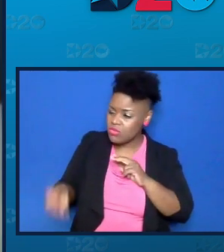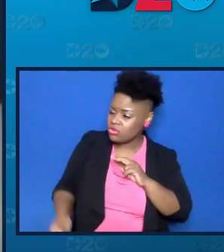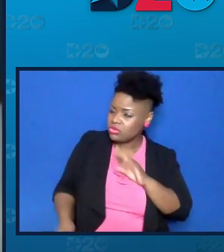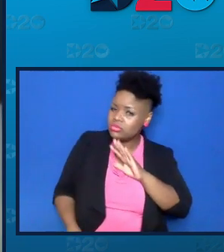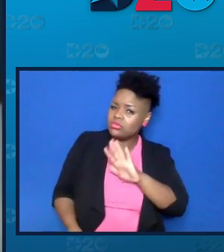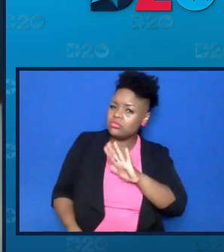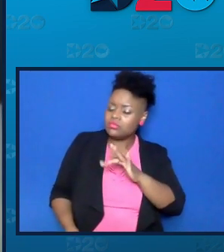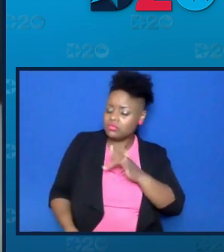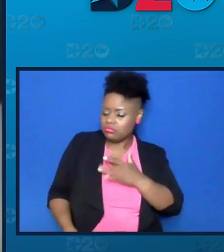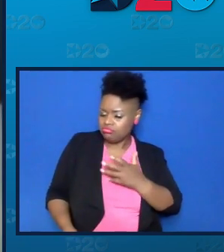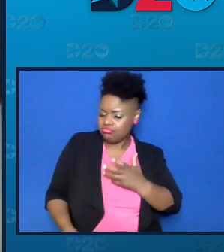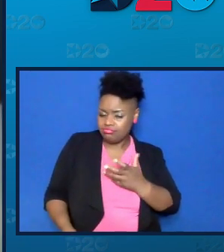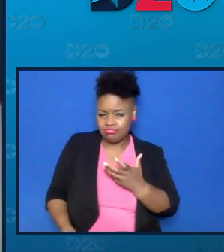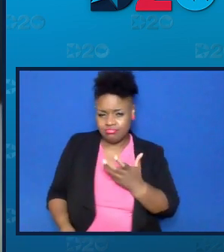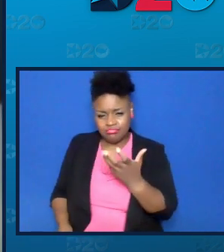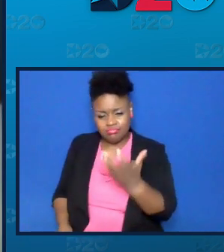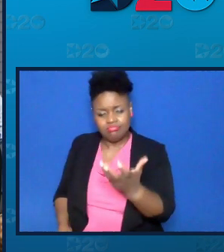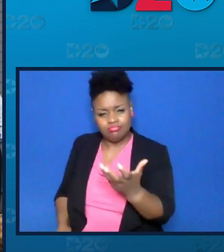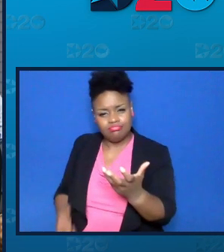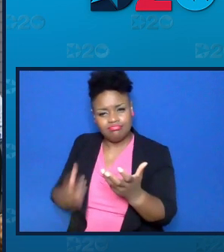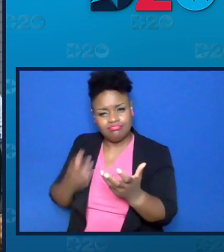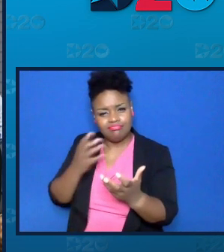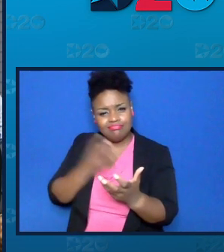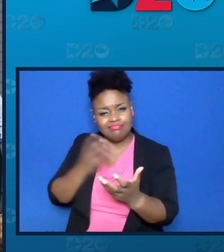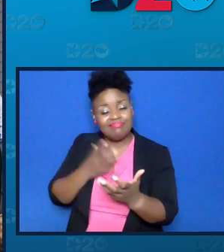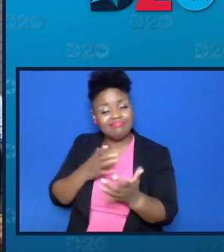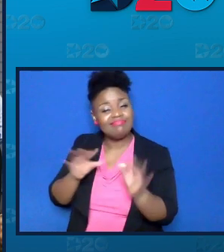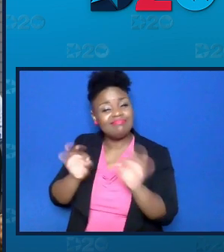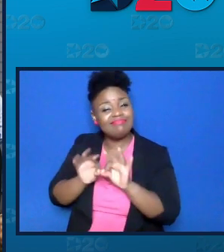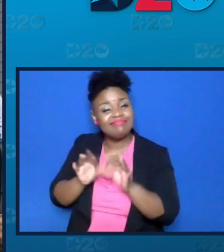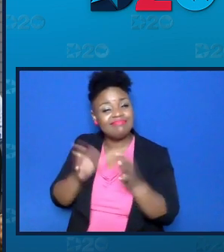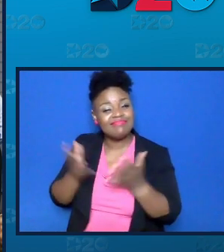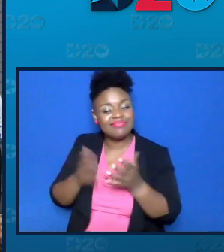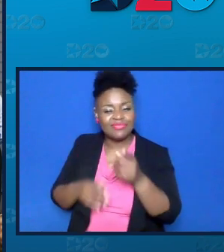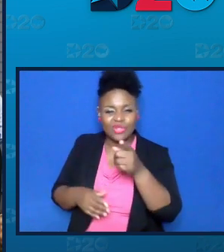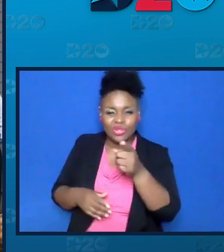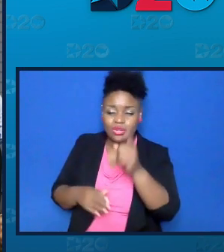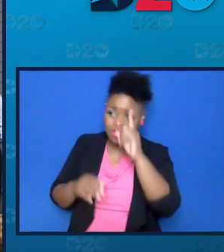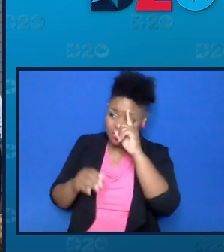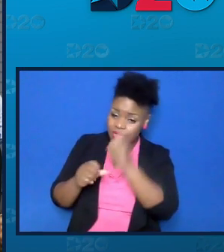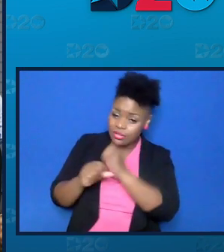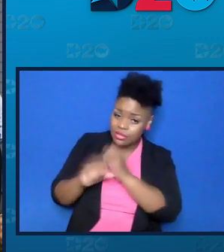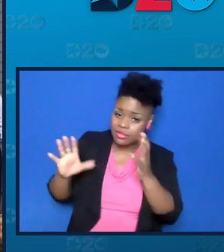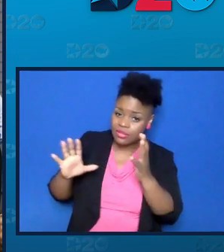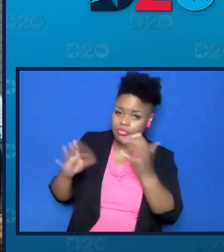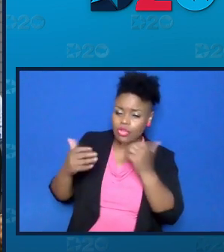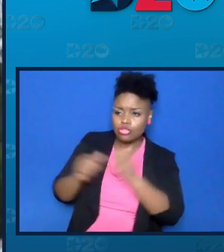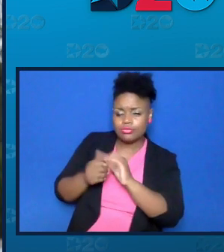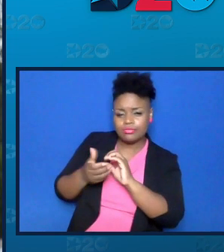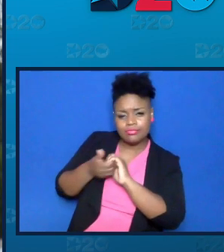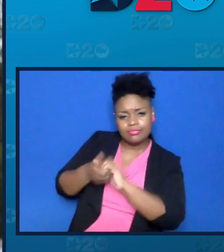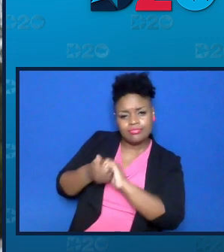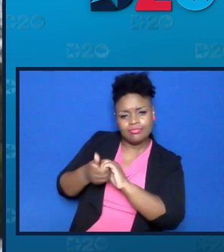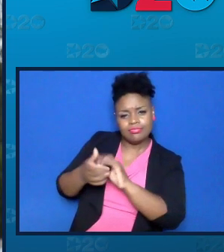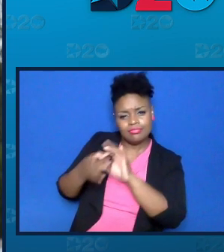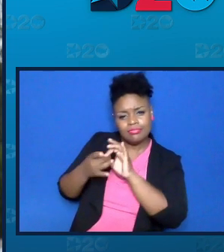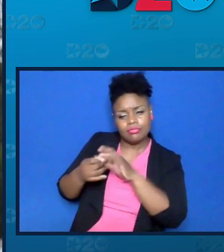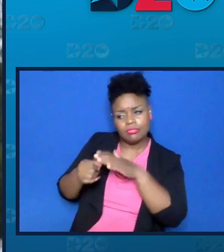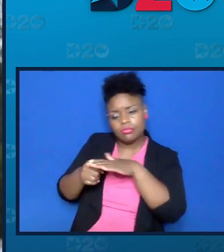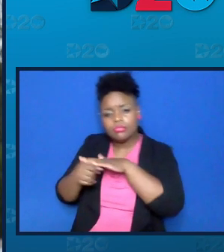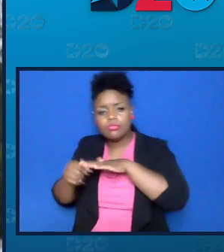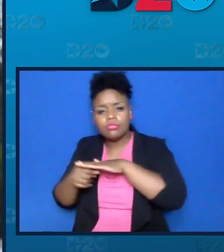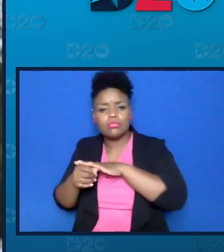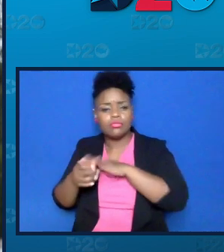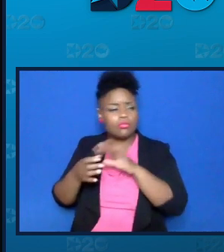you have in your mind the family that you're trying to reach, the neighborhood that you're trying to reach, the people whose lives